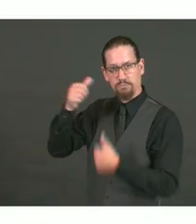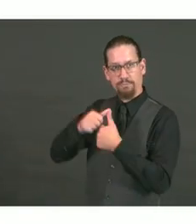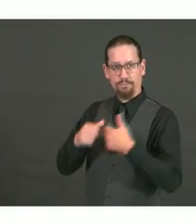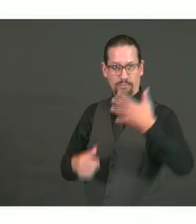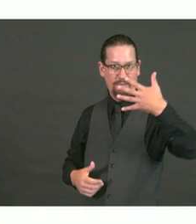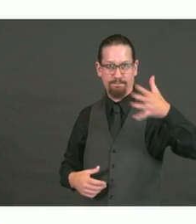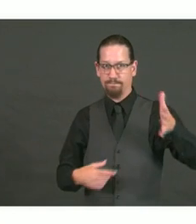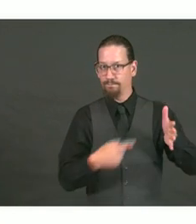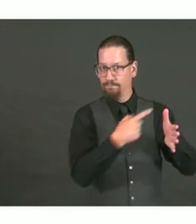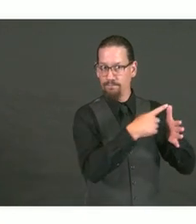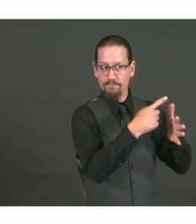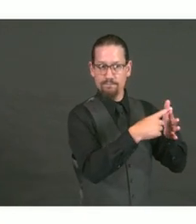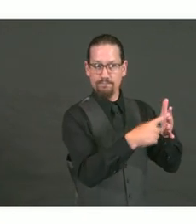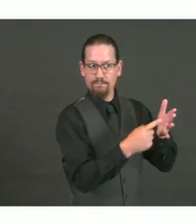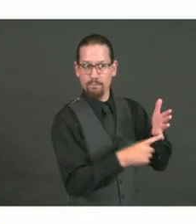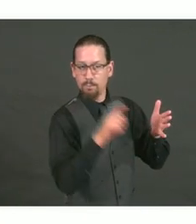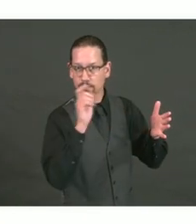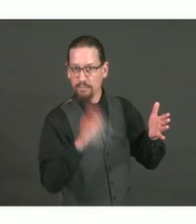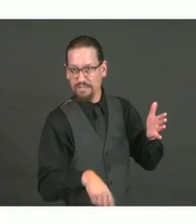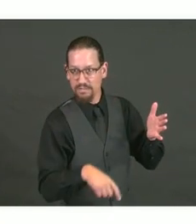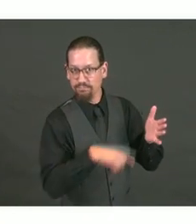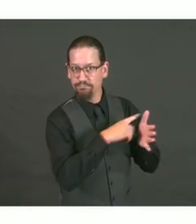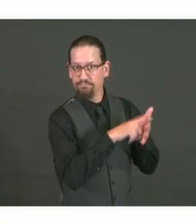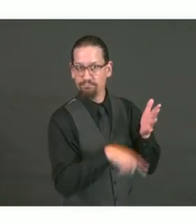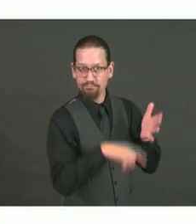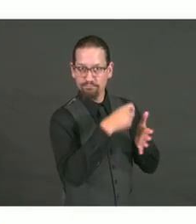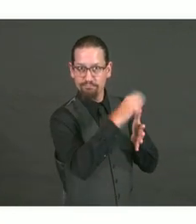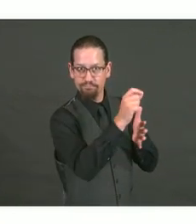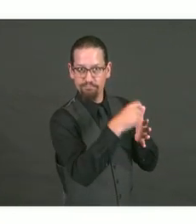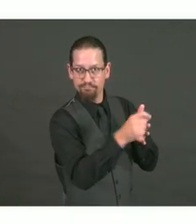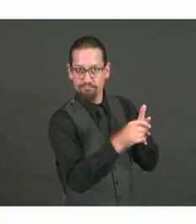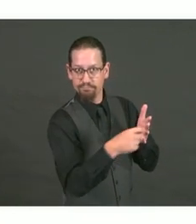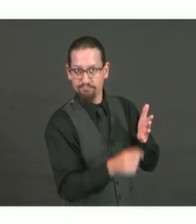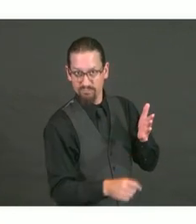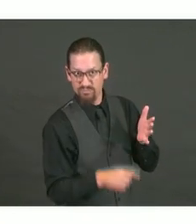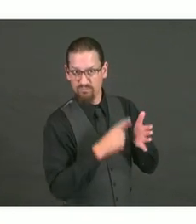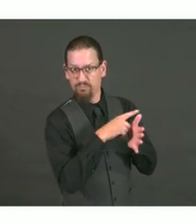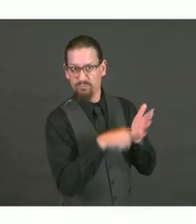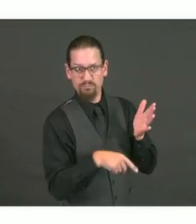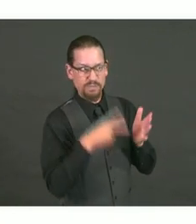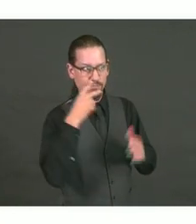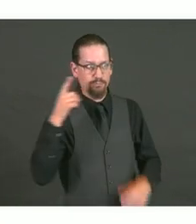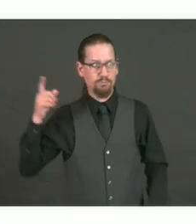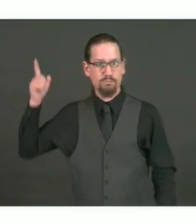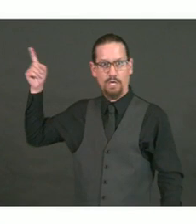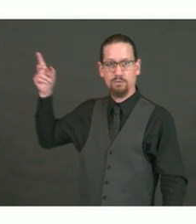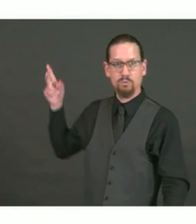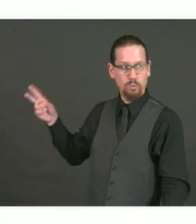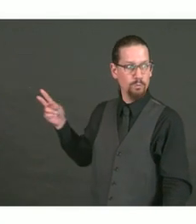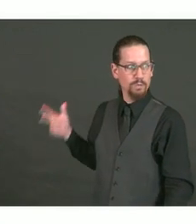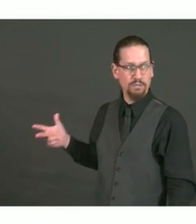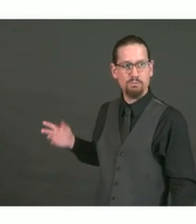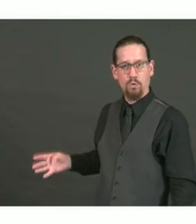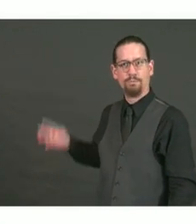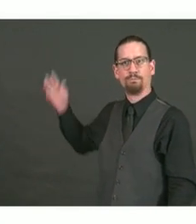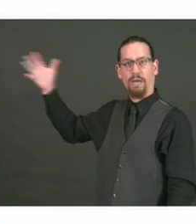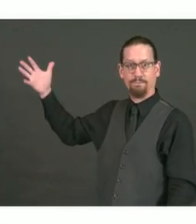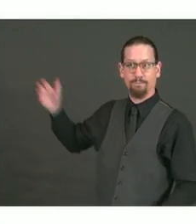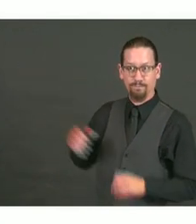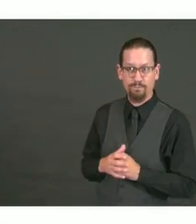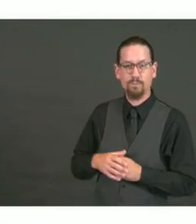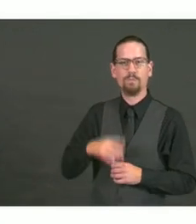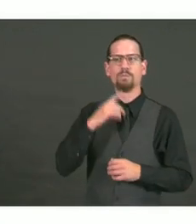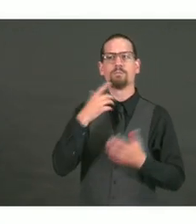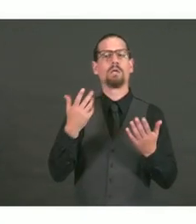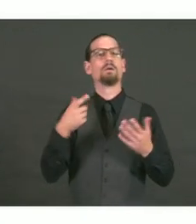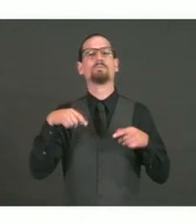key areas that we are focused on as we determine the best thing to do for school. Number one is statewide data.